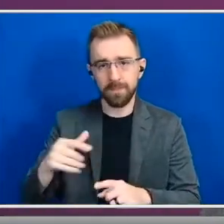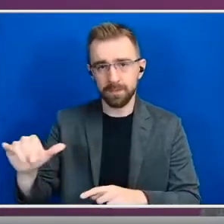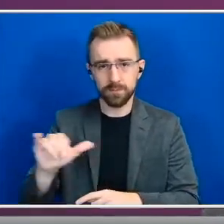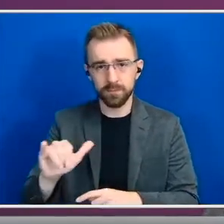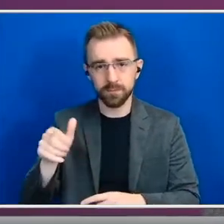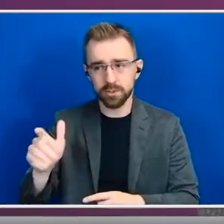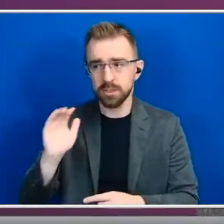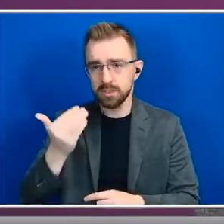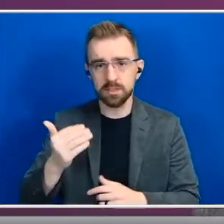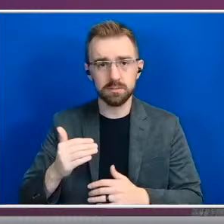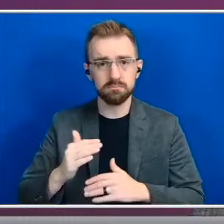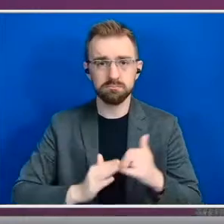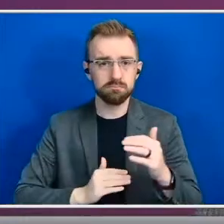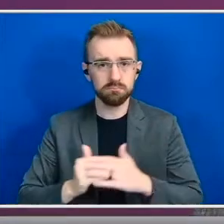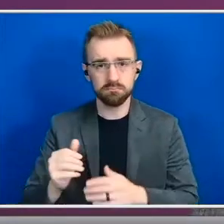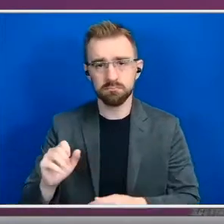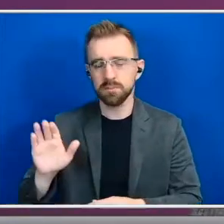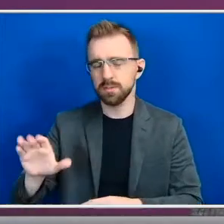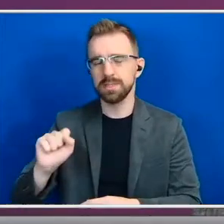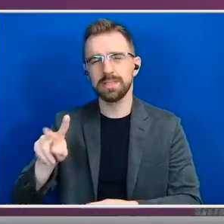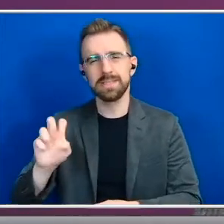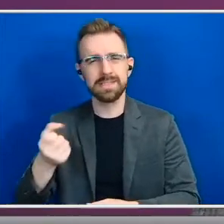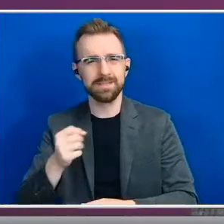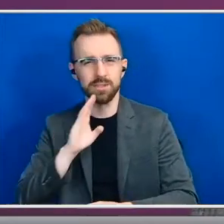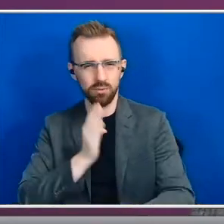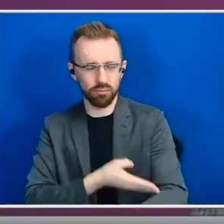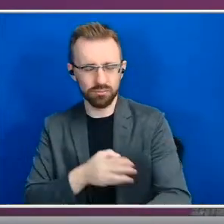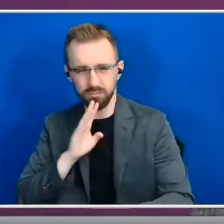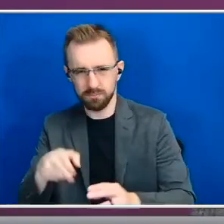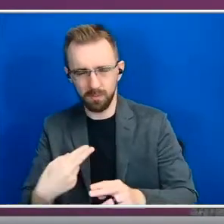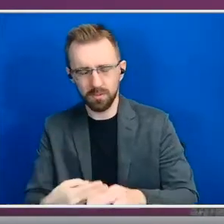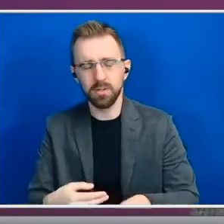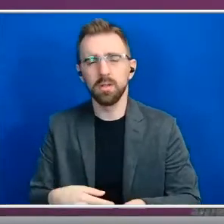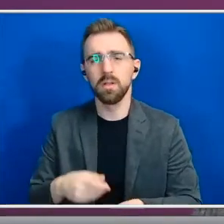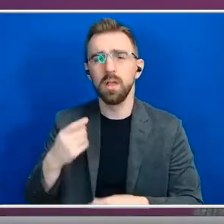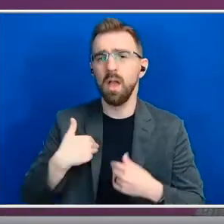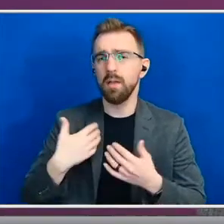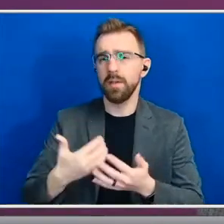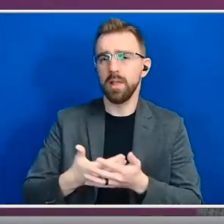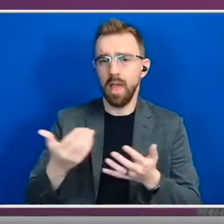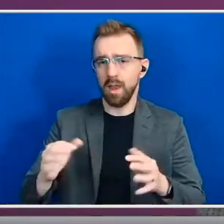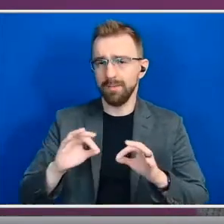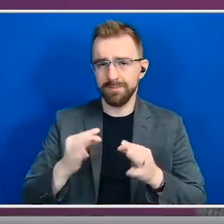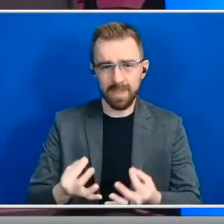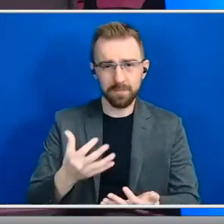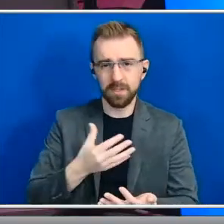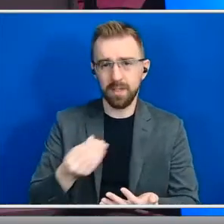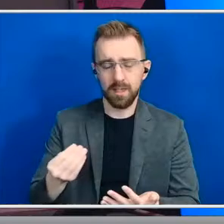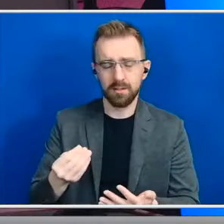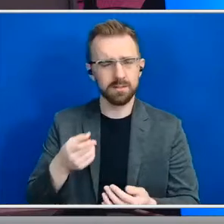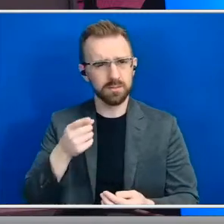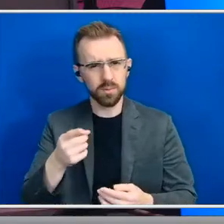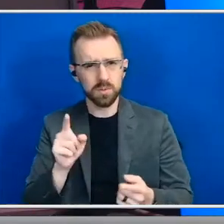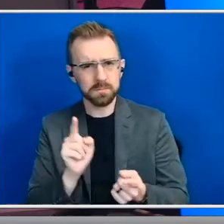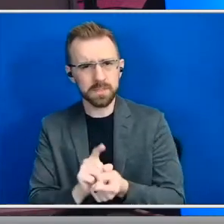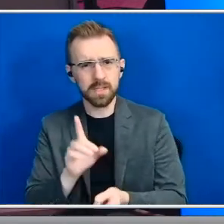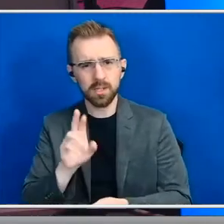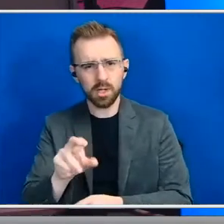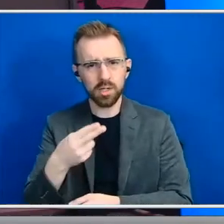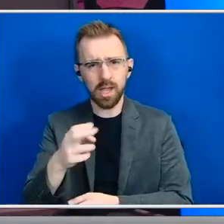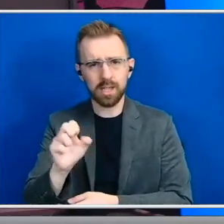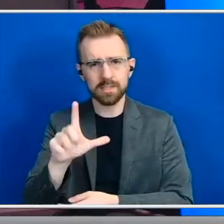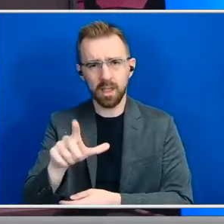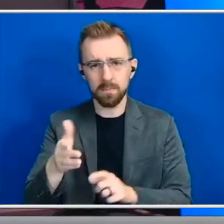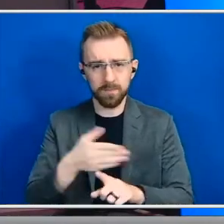And Steve's daughter. we just had a lot of family, and Did you get to meet Dr. Hessel before the 2nd and 3rd